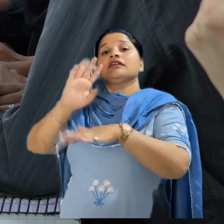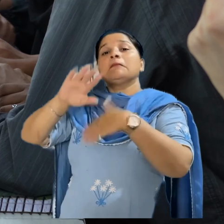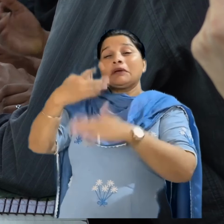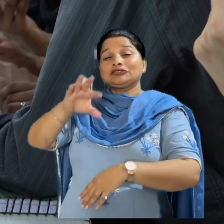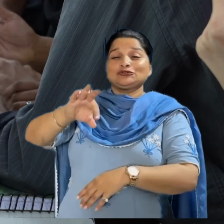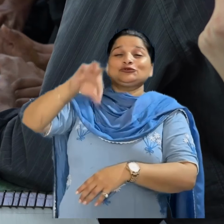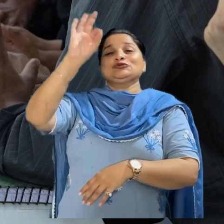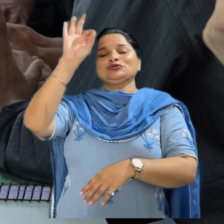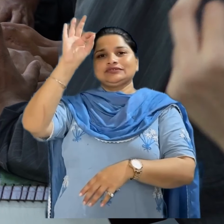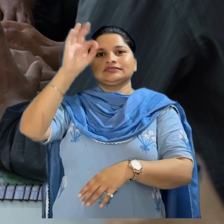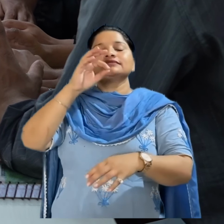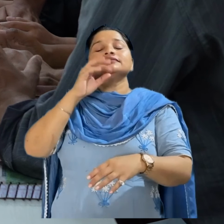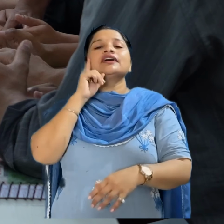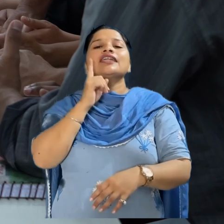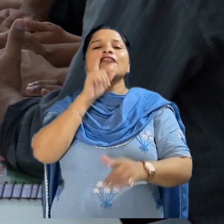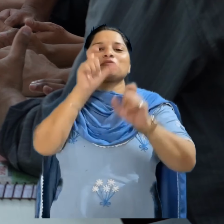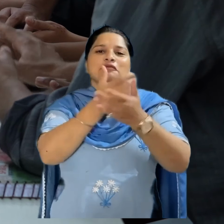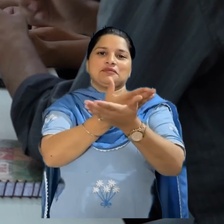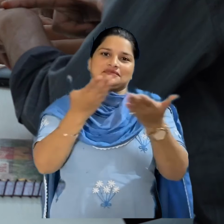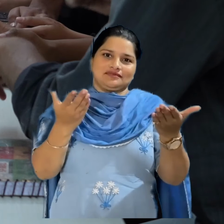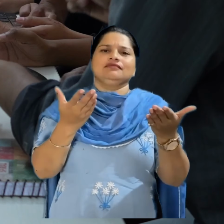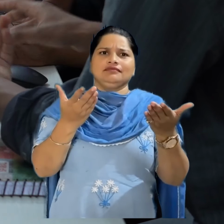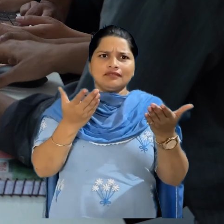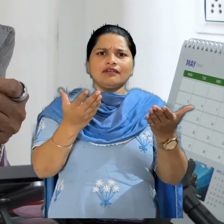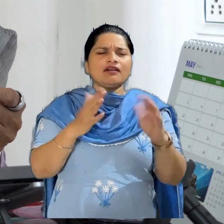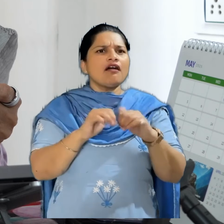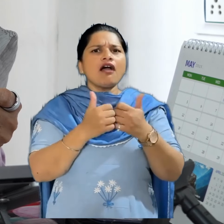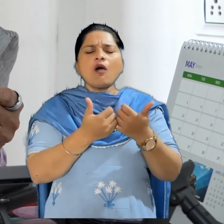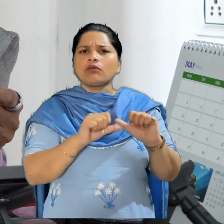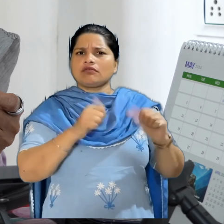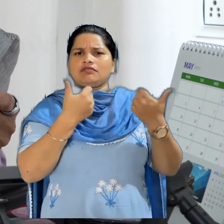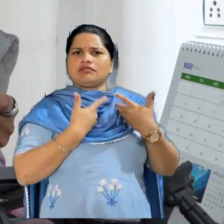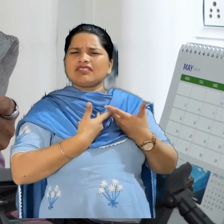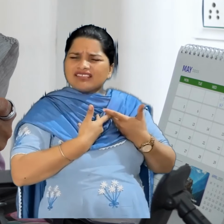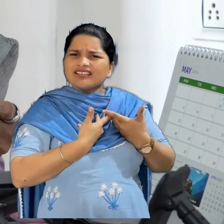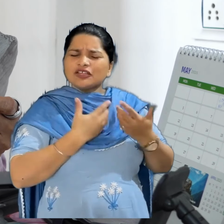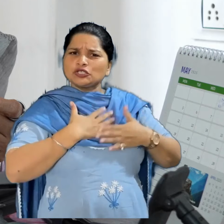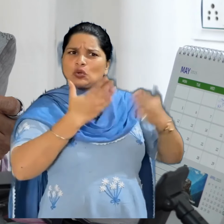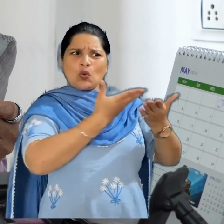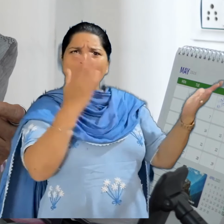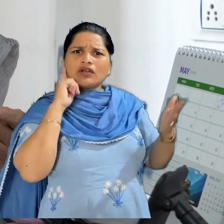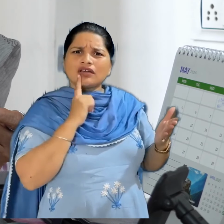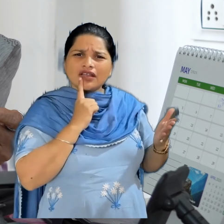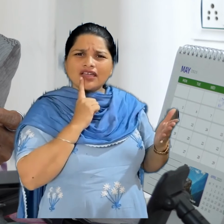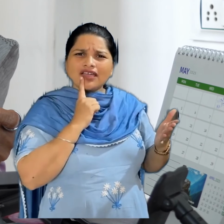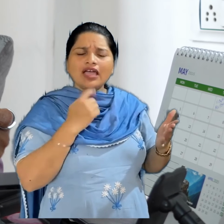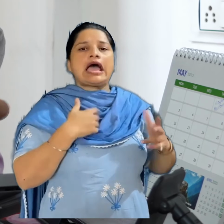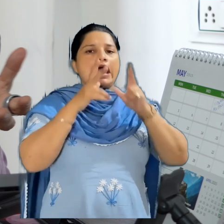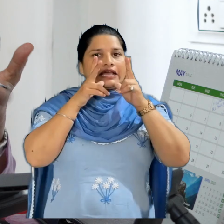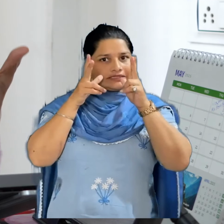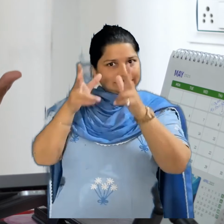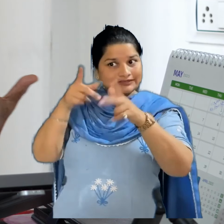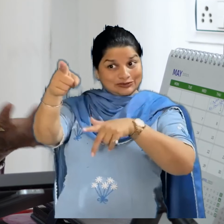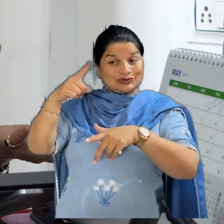people. How does it matter? They were shocked. That's where the capacity and capability, the belief in themselves rose. I